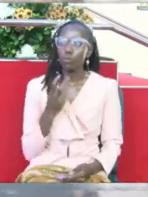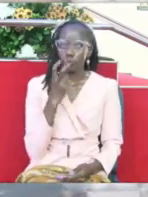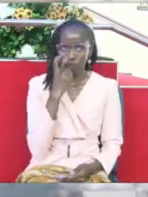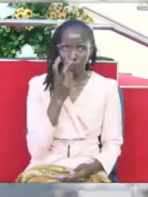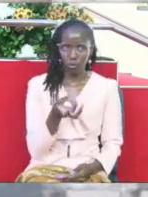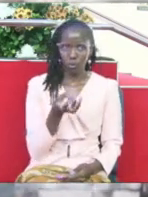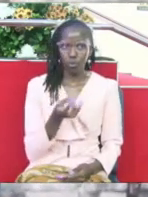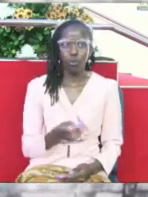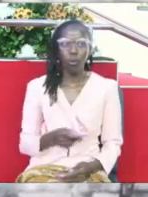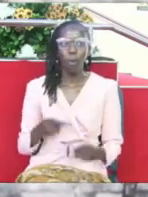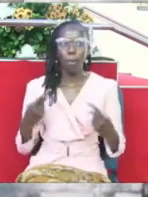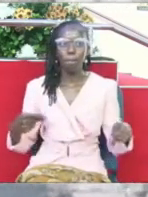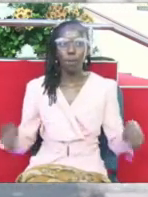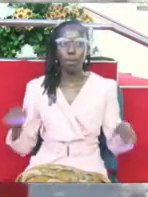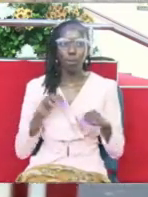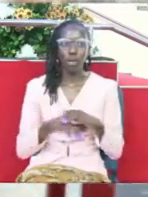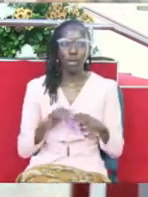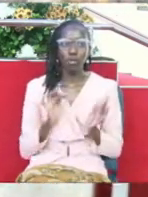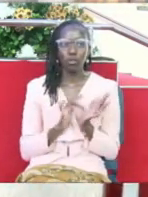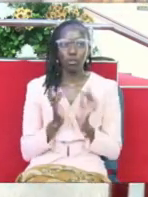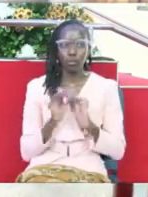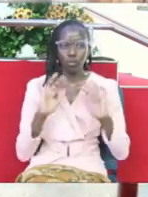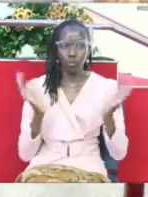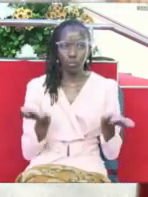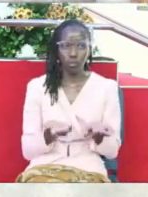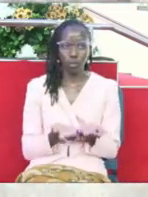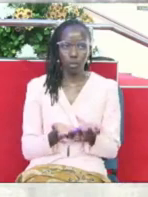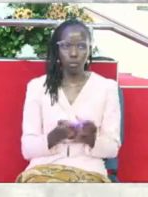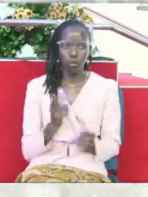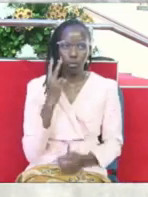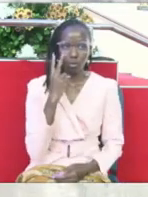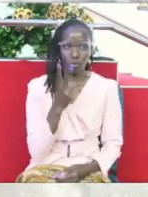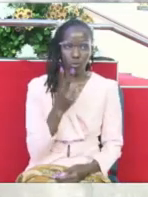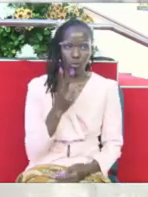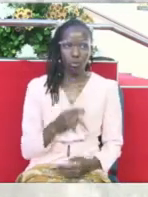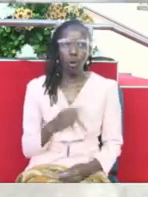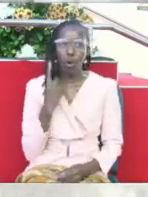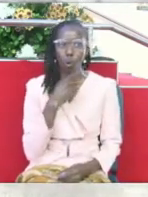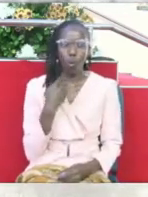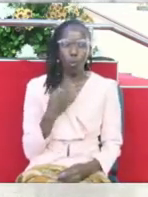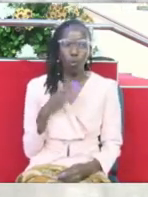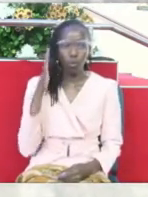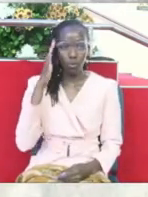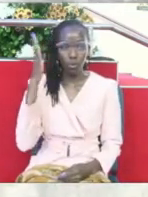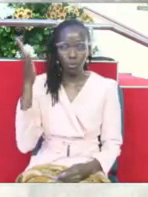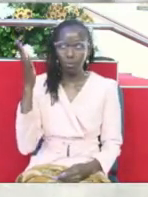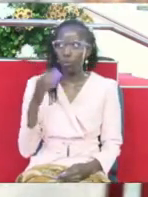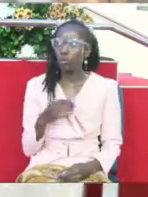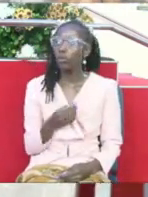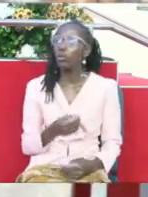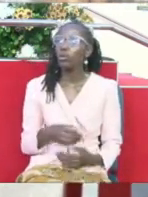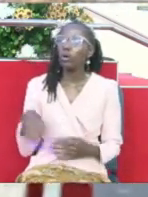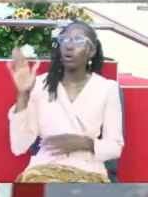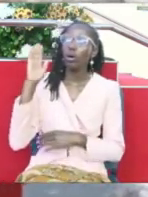miwili ya watu ambao walimjua Mungu wao. There is a battle that was going on. Pana vita ambavyo vilikuwa vinaendelea.